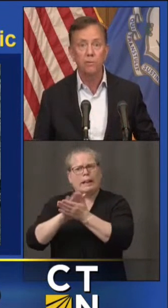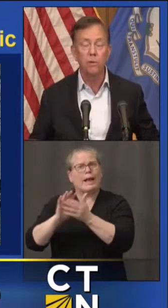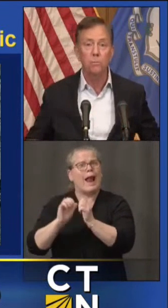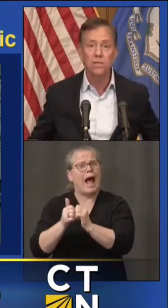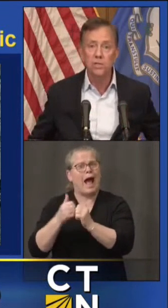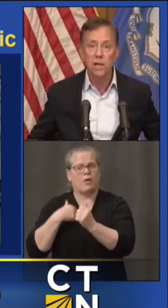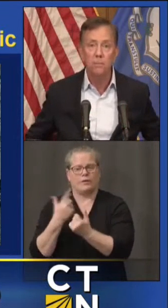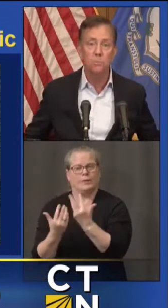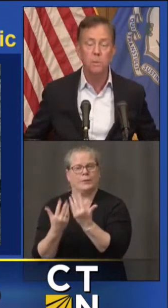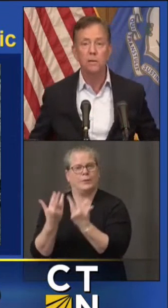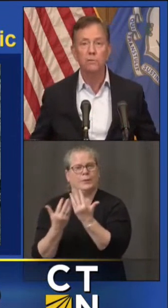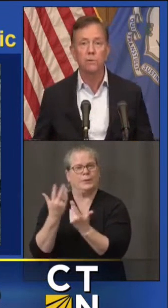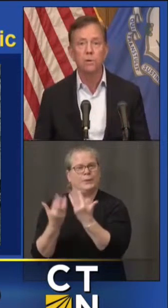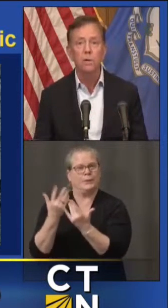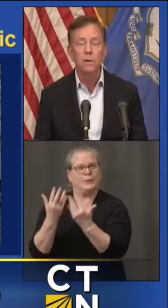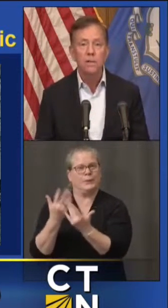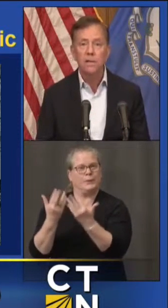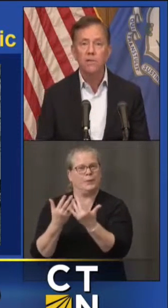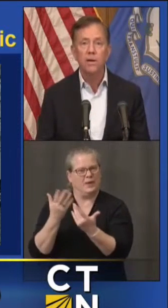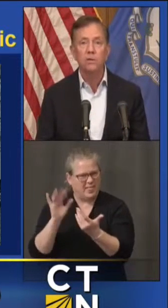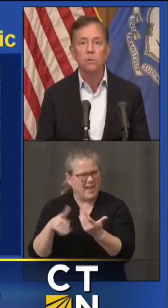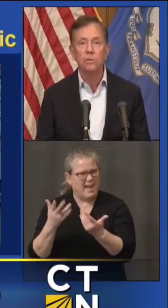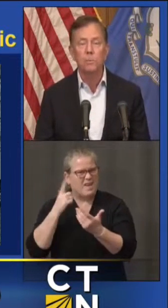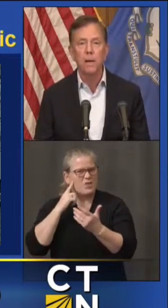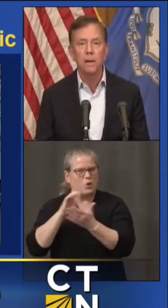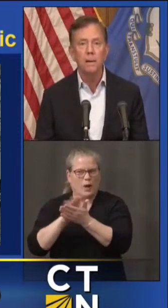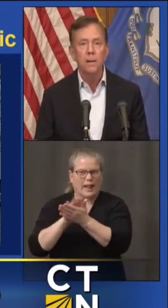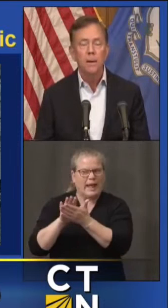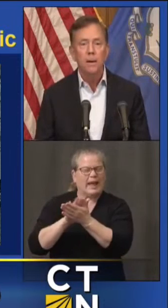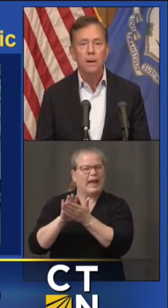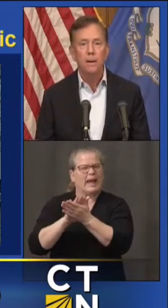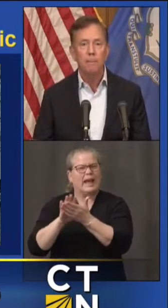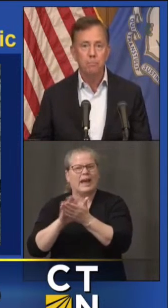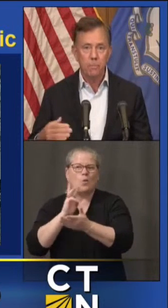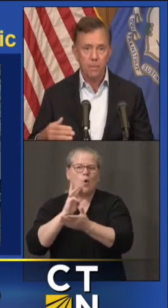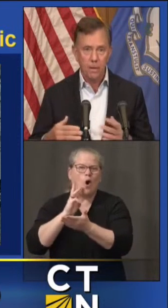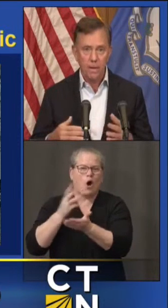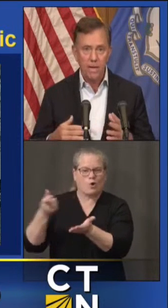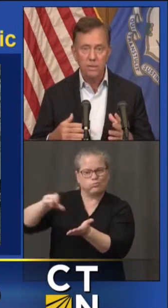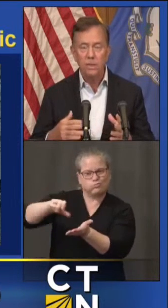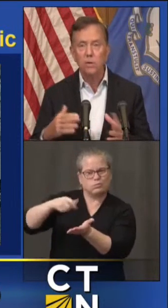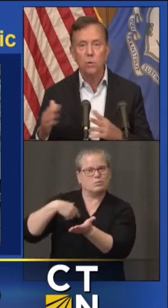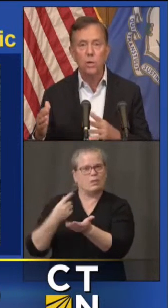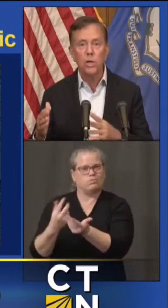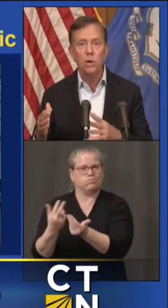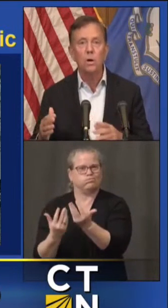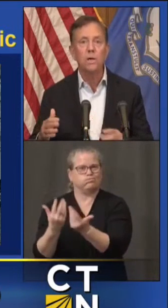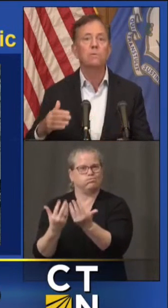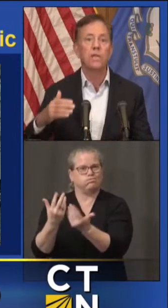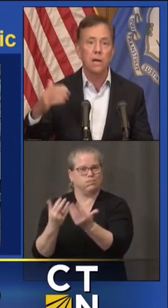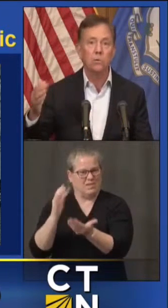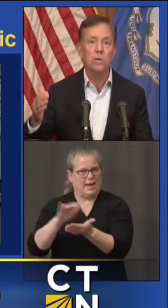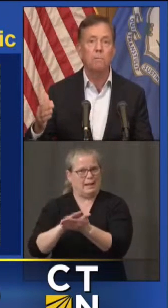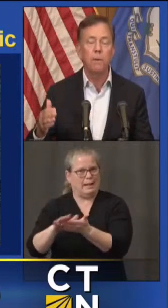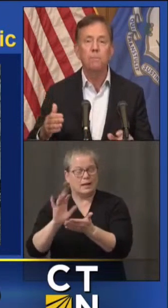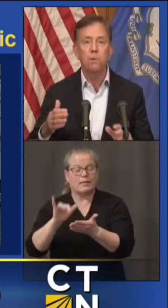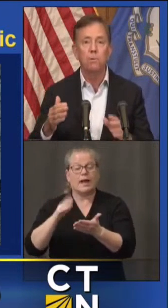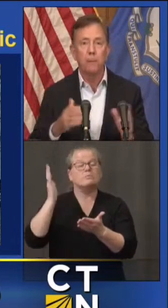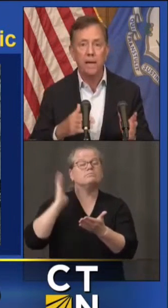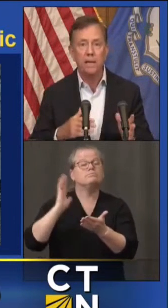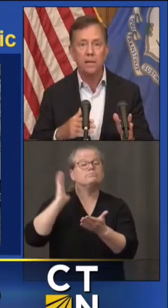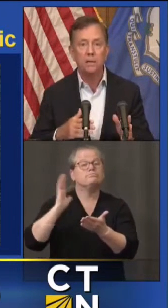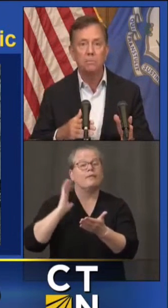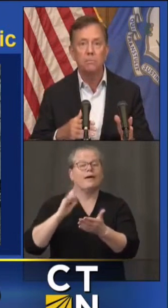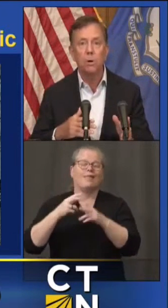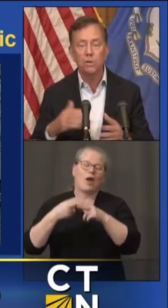flu, misnamed the Spanish flu, didn't have anything to do with Spain. And early on, it was the elderly people back